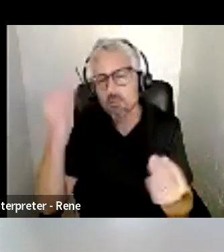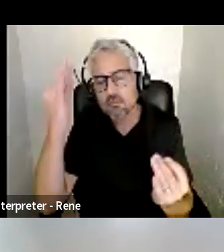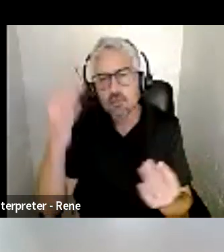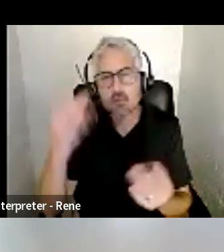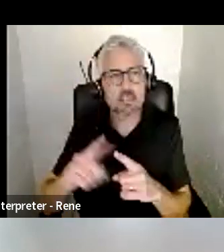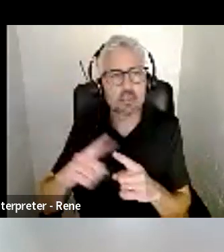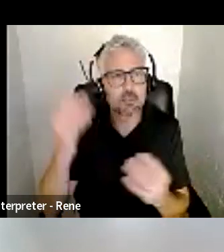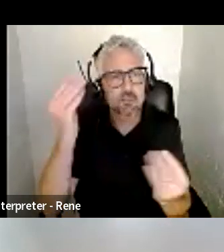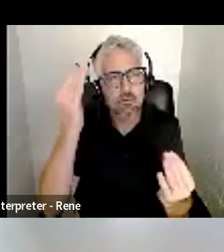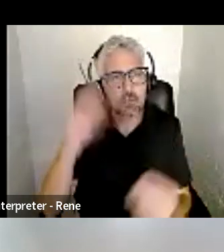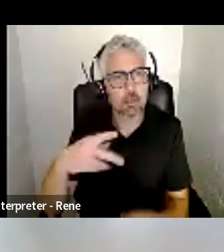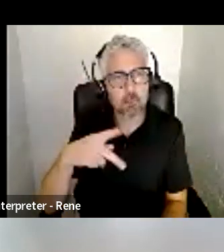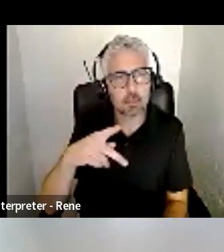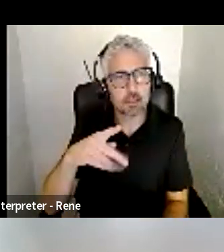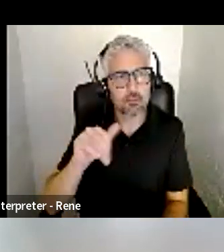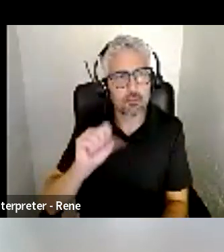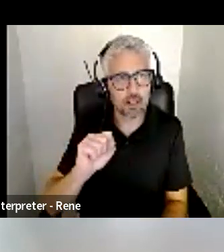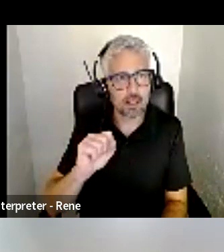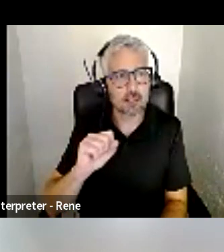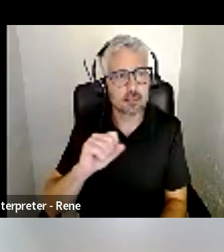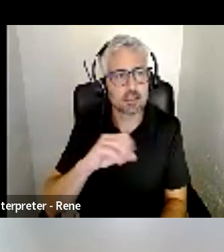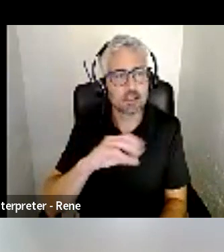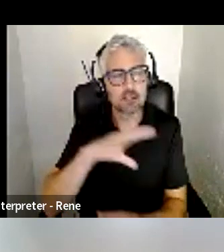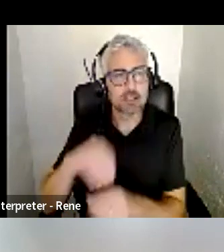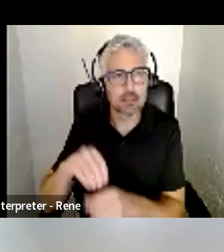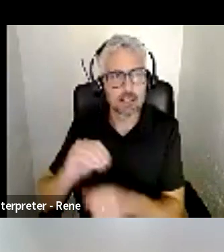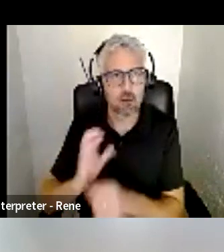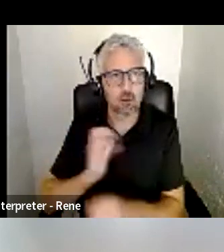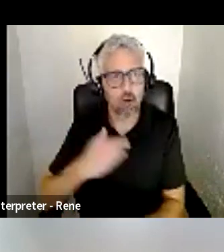of bringing PFAS into our remit here,